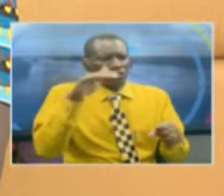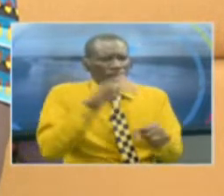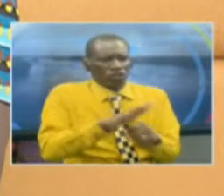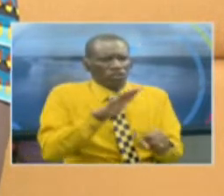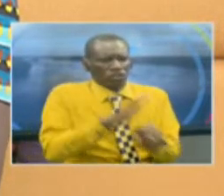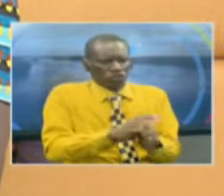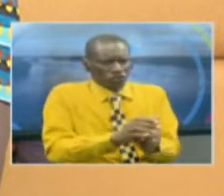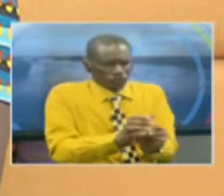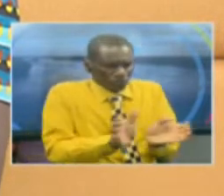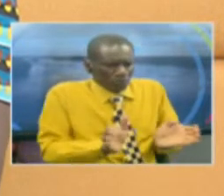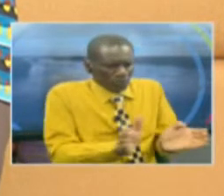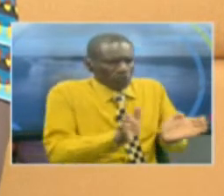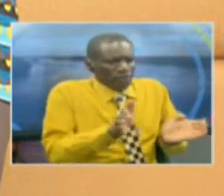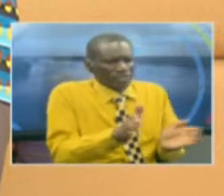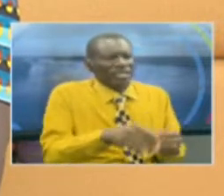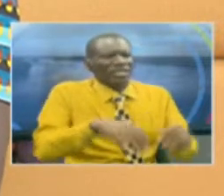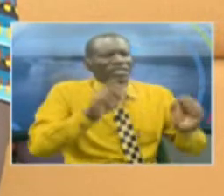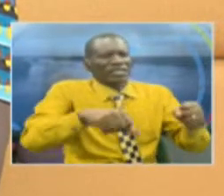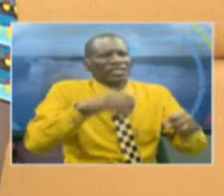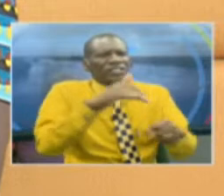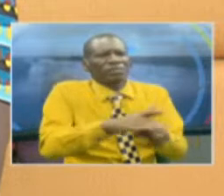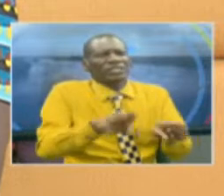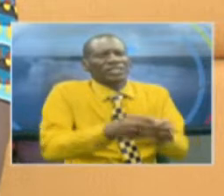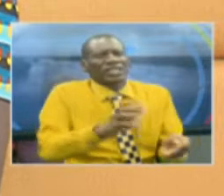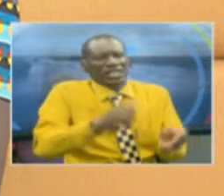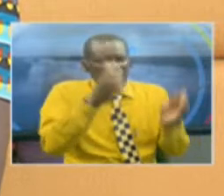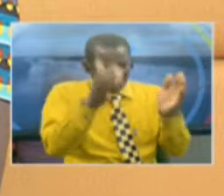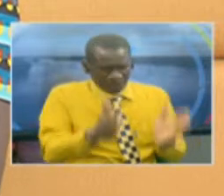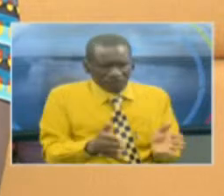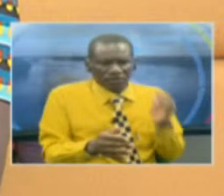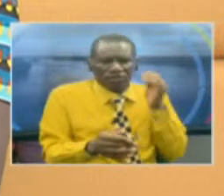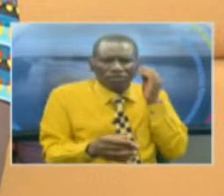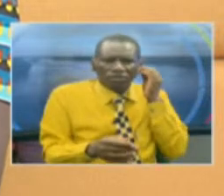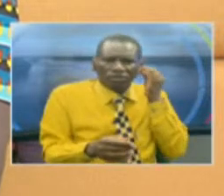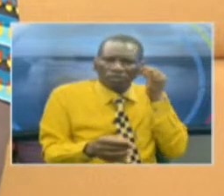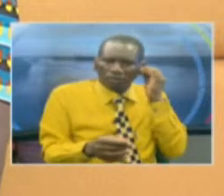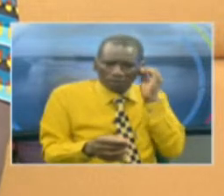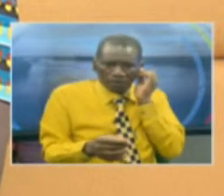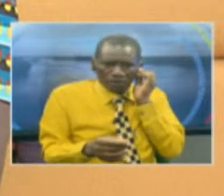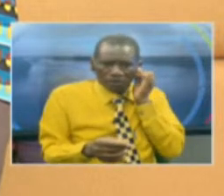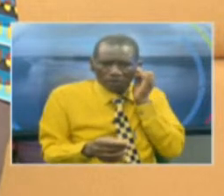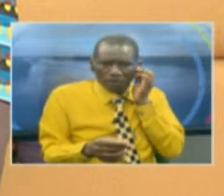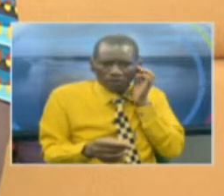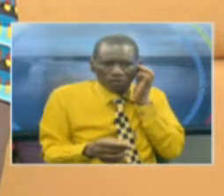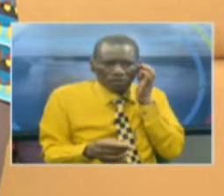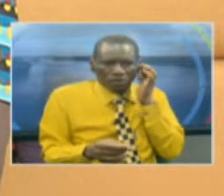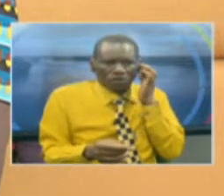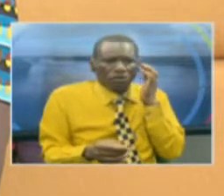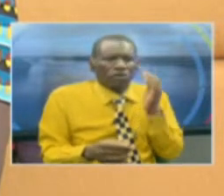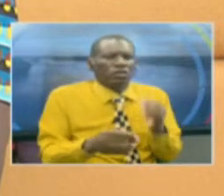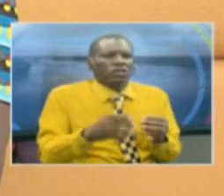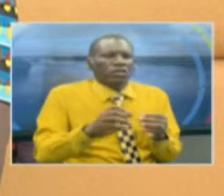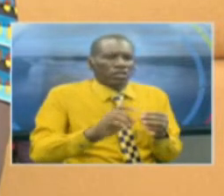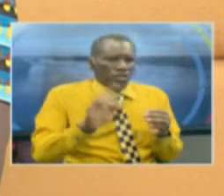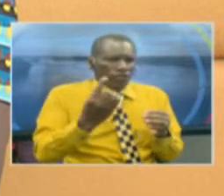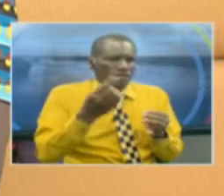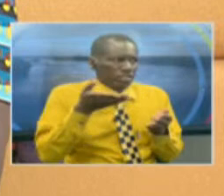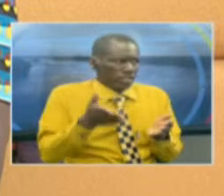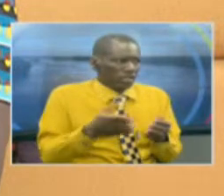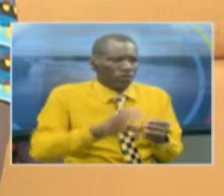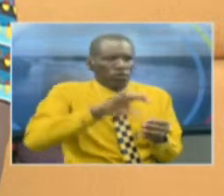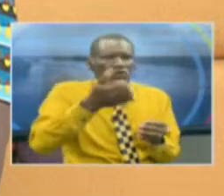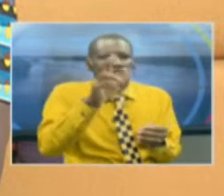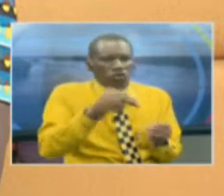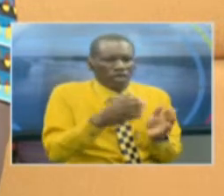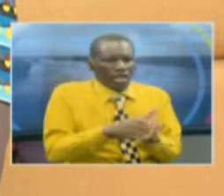pressure, just as much as any other couple anyway. So the first thing is what John and the wife did, being